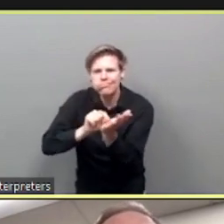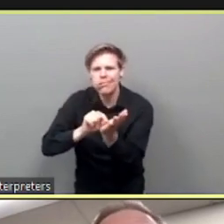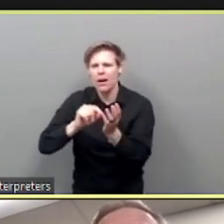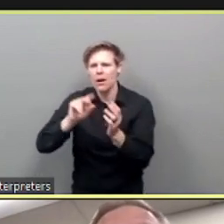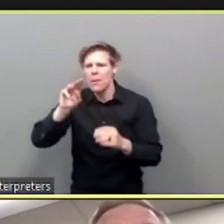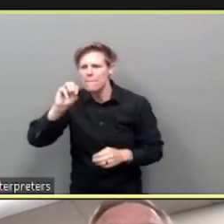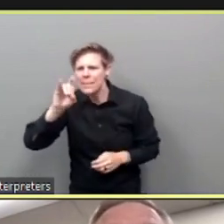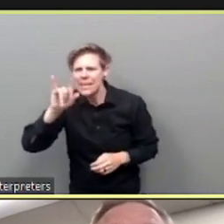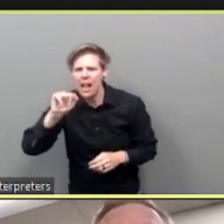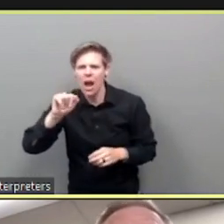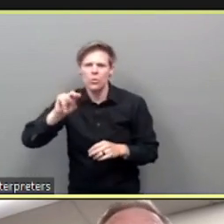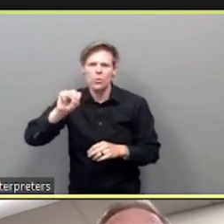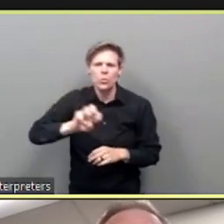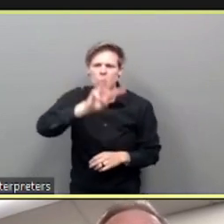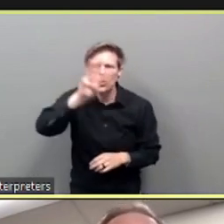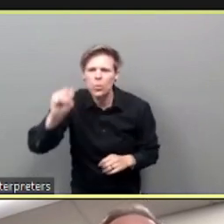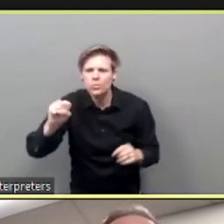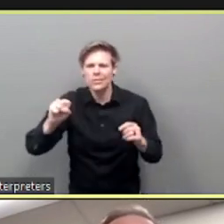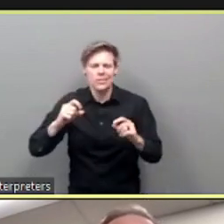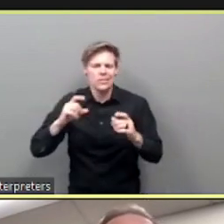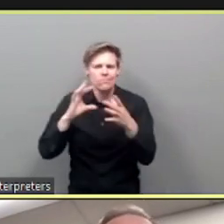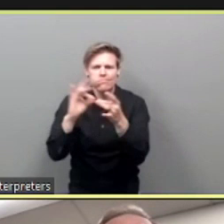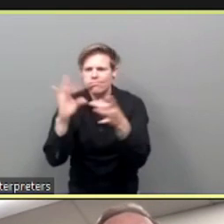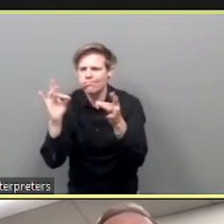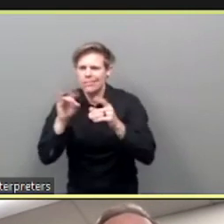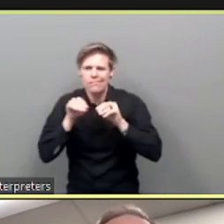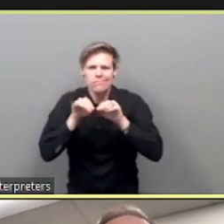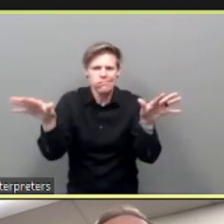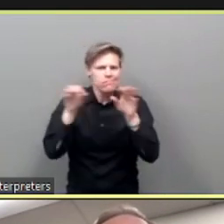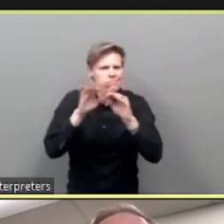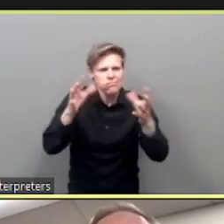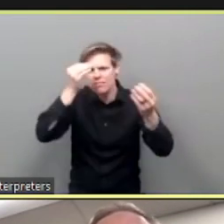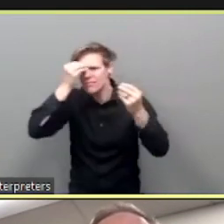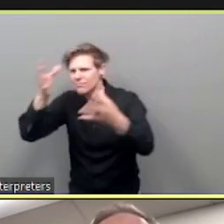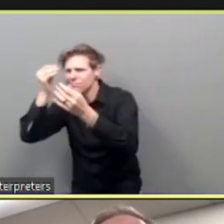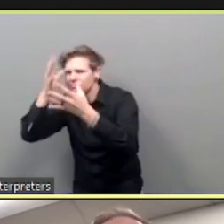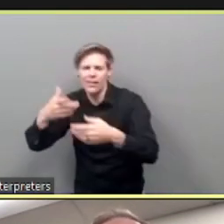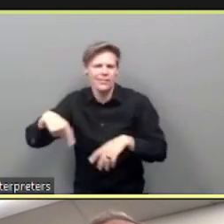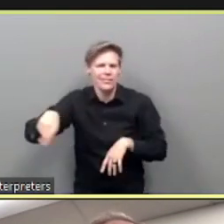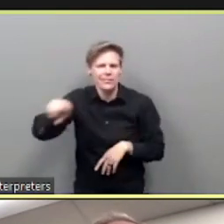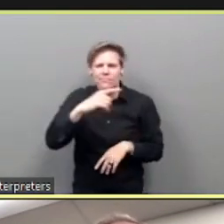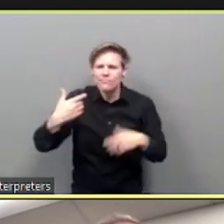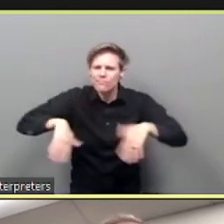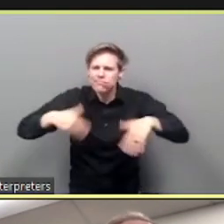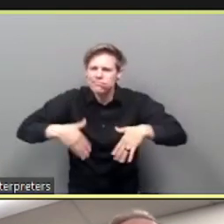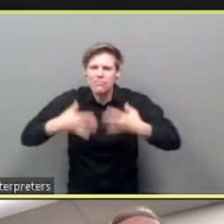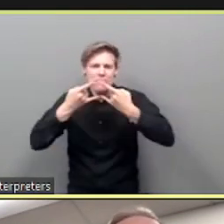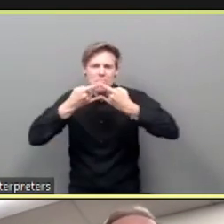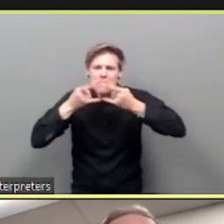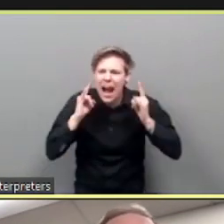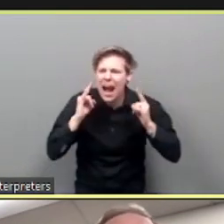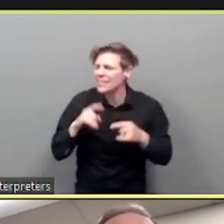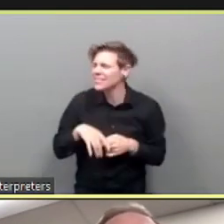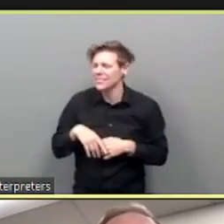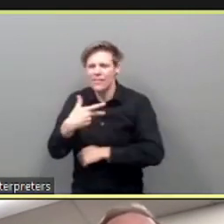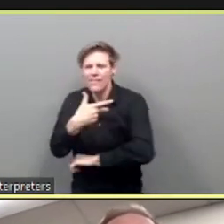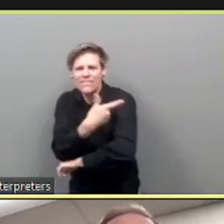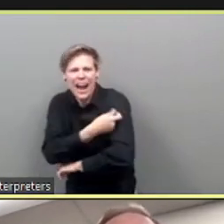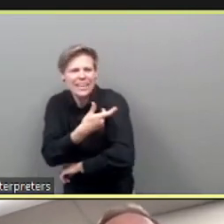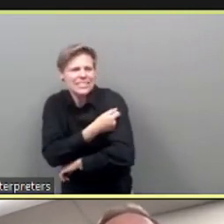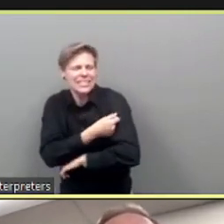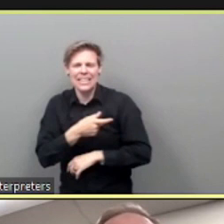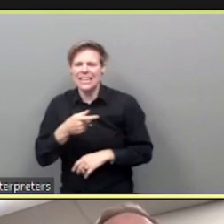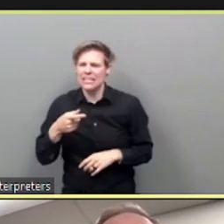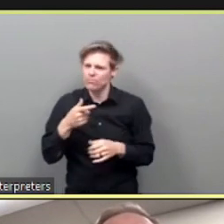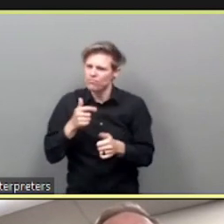I'm proud of all New Mexicans who've contributed to the effort by wearing masks or getting vaccinated or keeping your distance in a way that